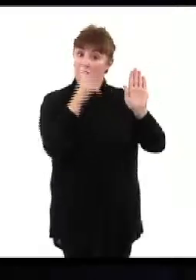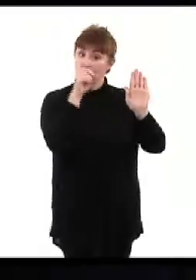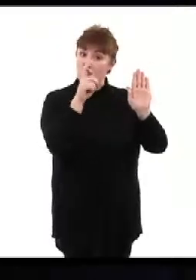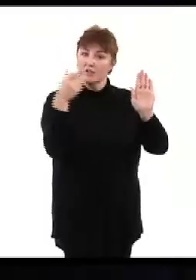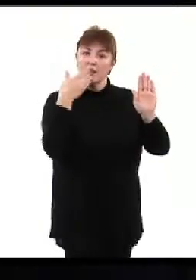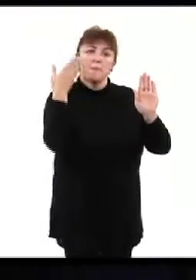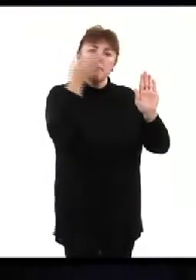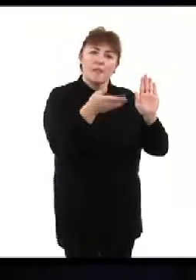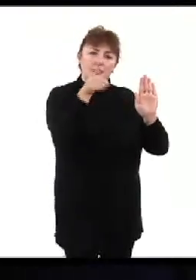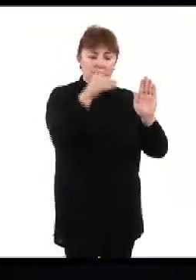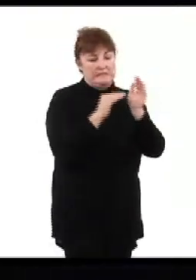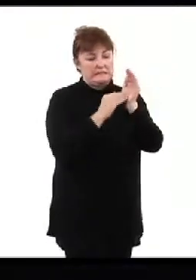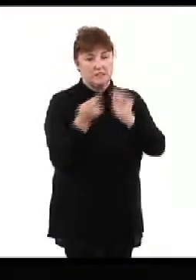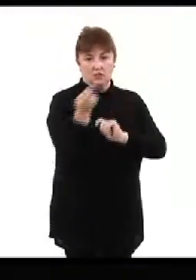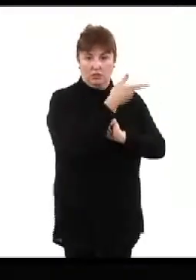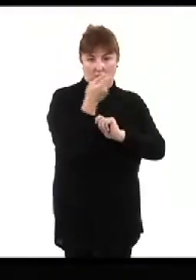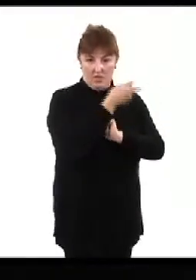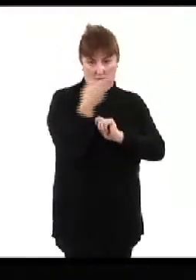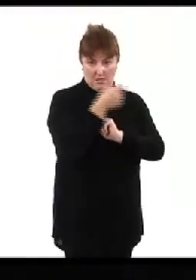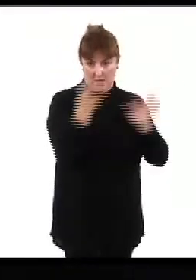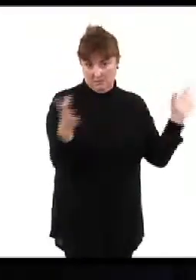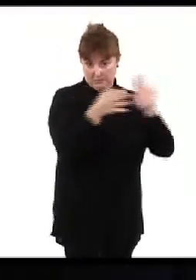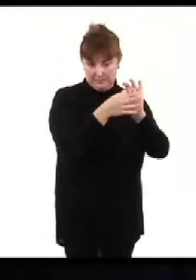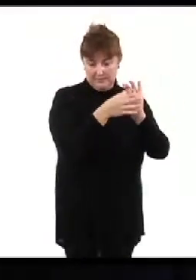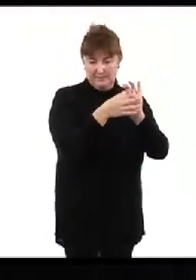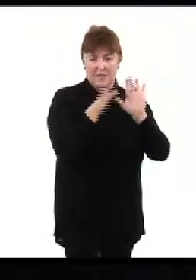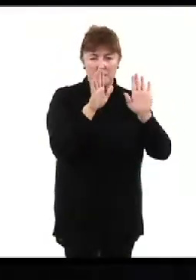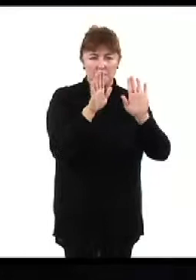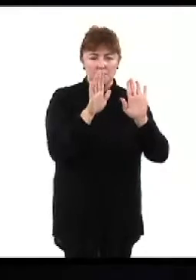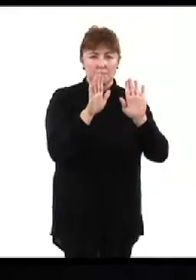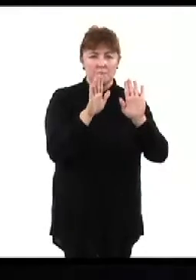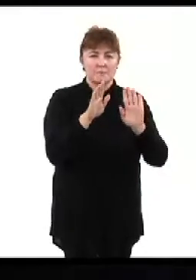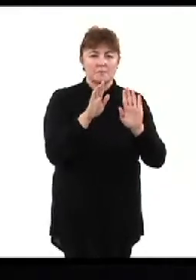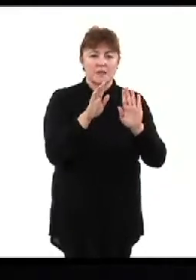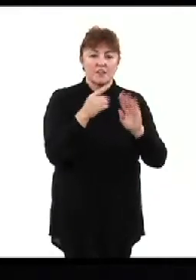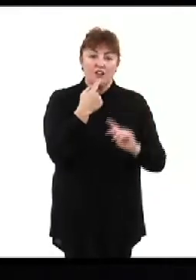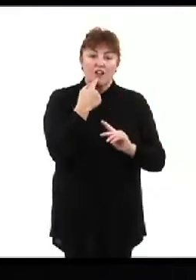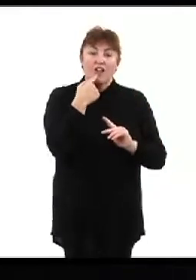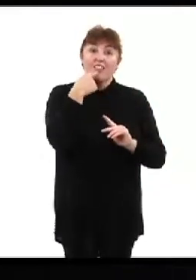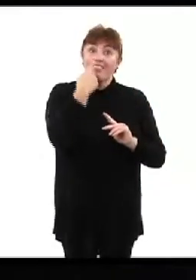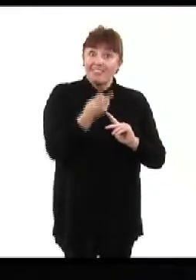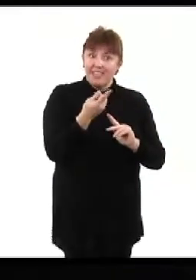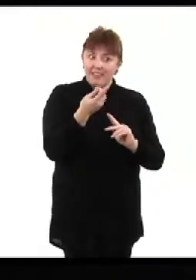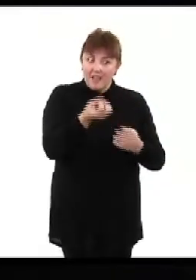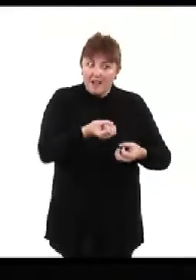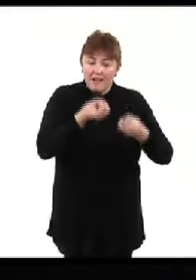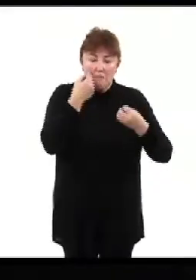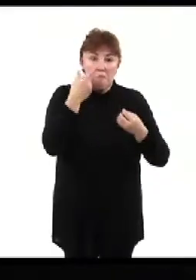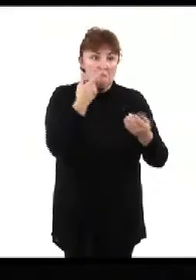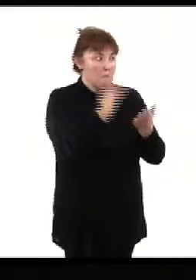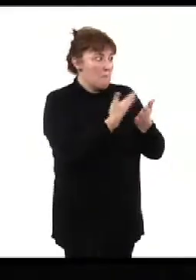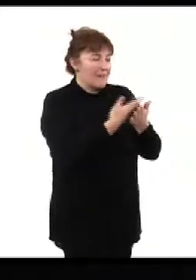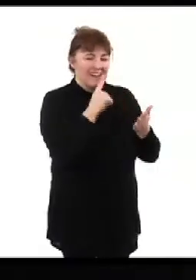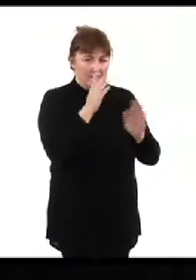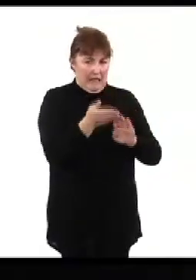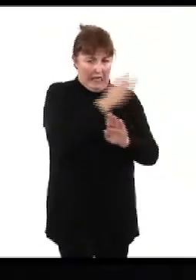But before I tell you about what we found for the sign production, I need to tell you something about what regions we know are involved